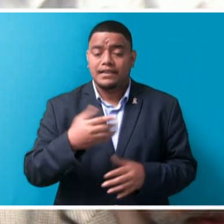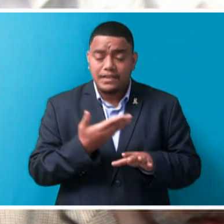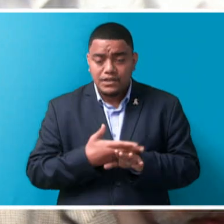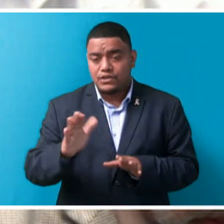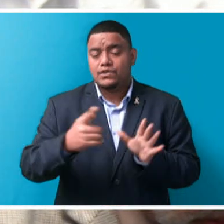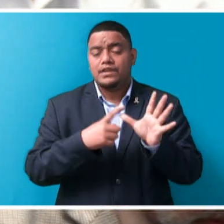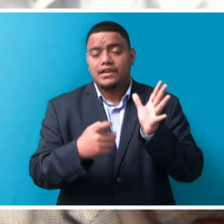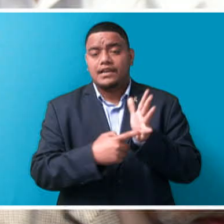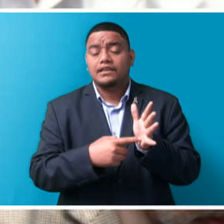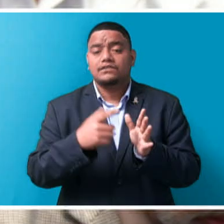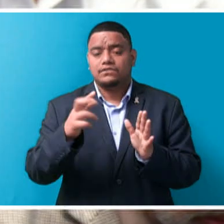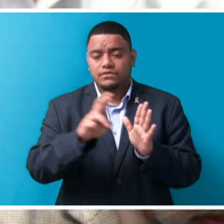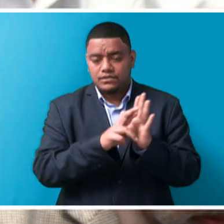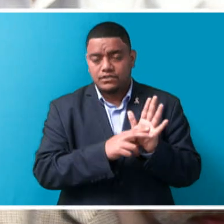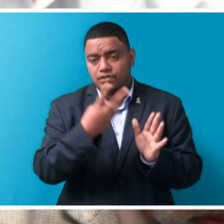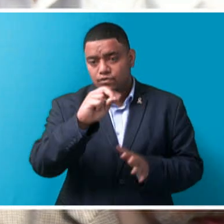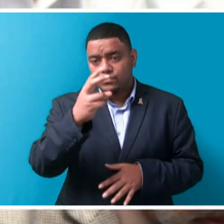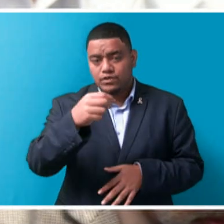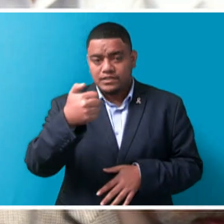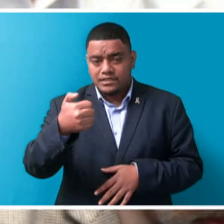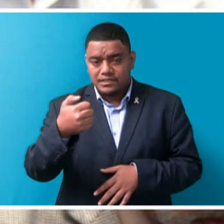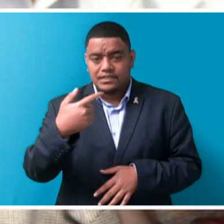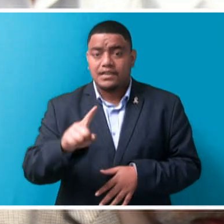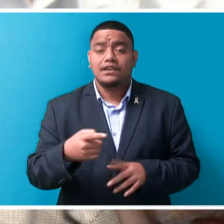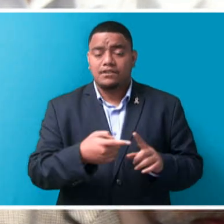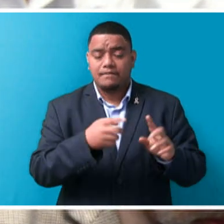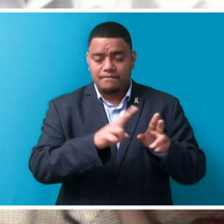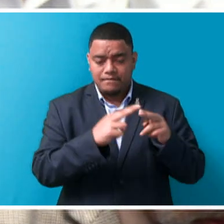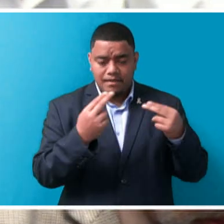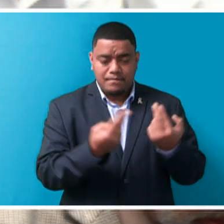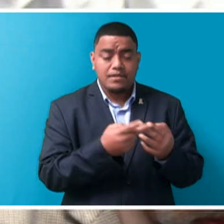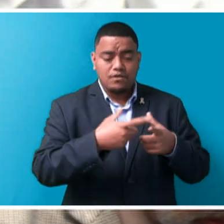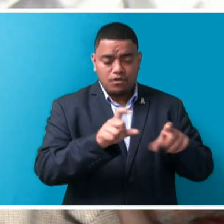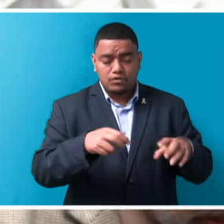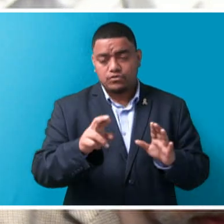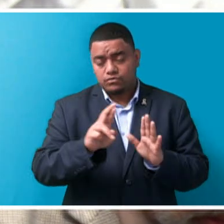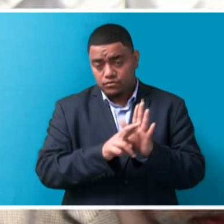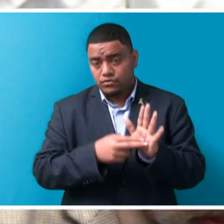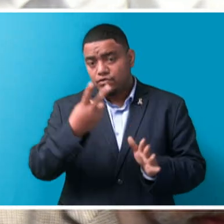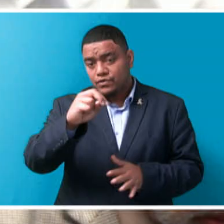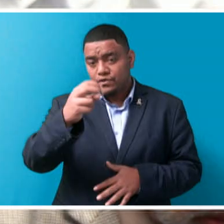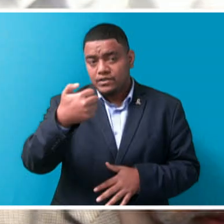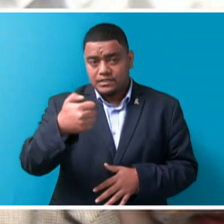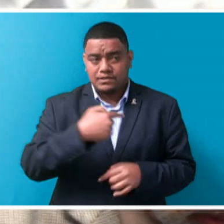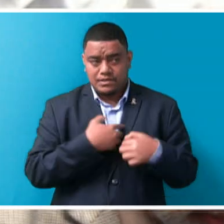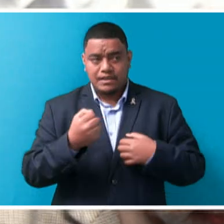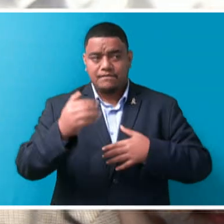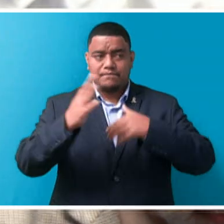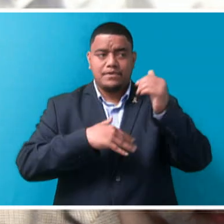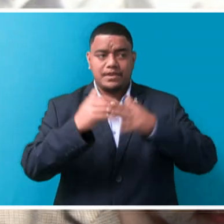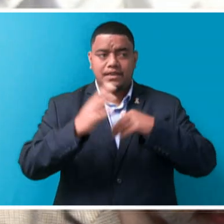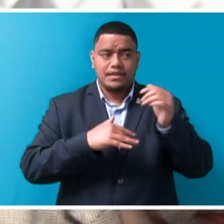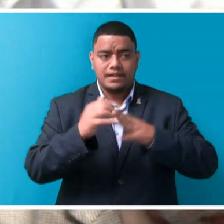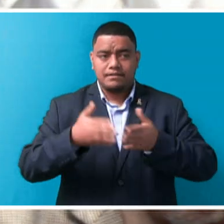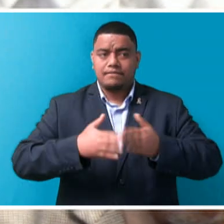enacted Adoption Regulations 2026 and Adoption Family Division Court Rules 2026. We have built a seamless,